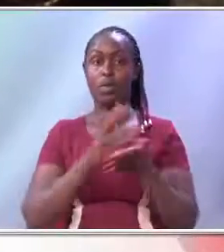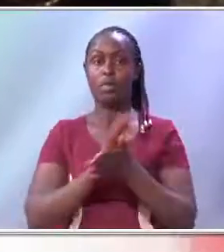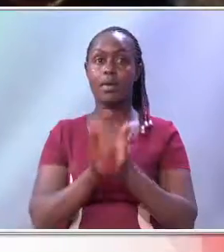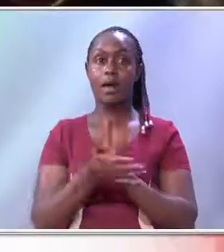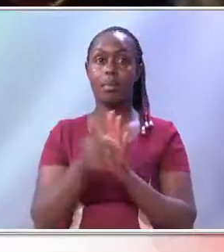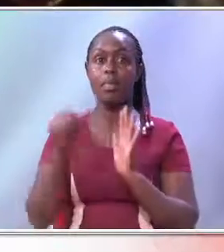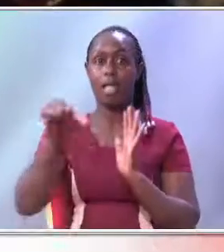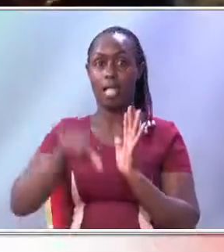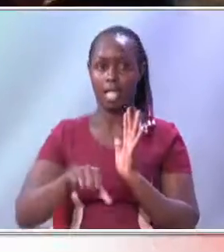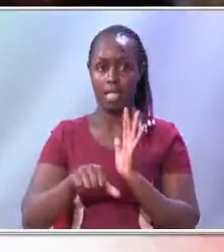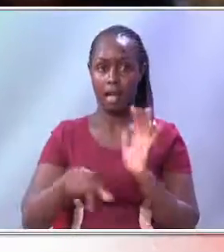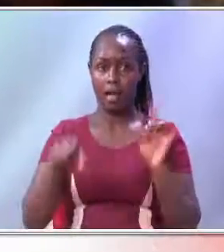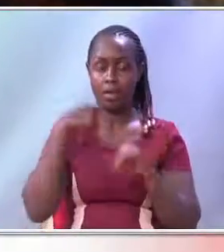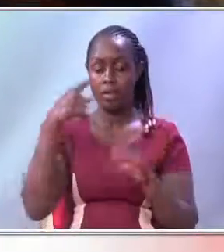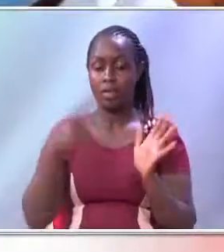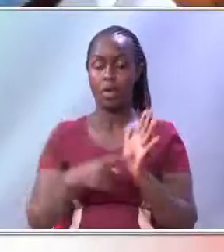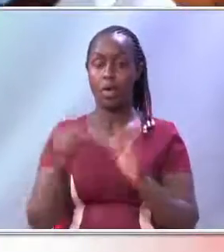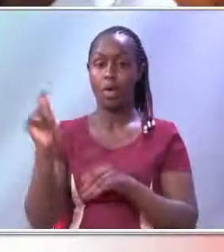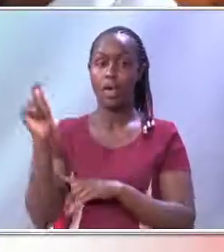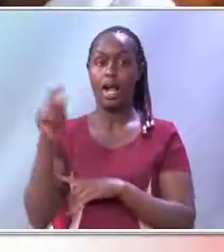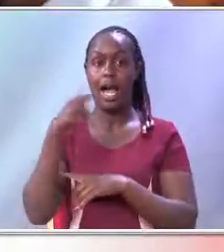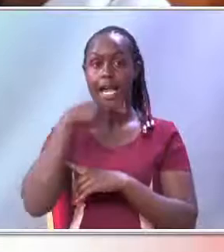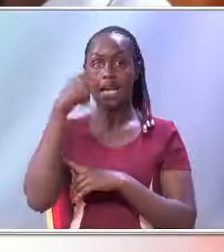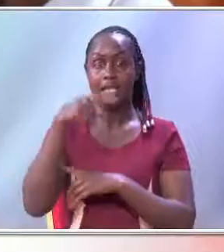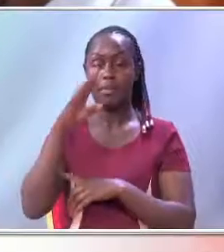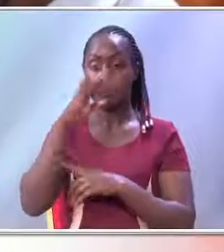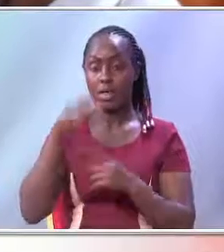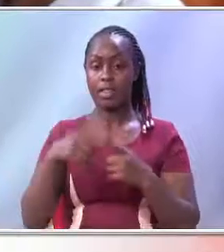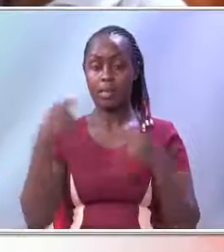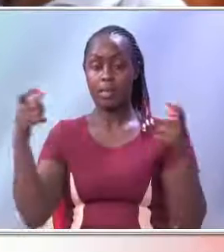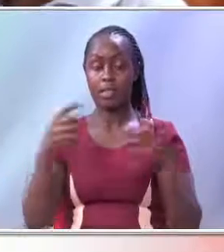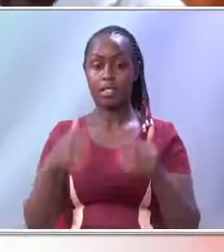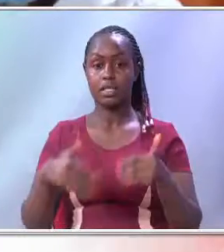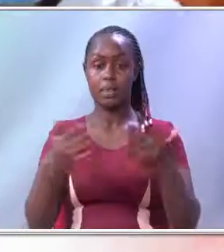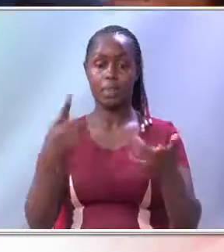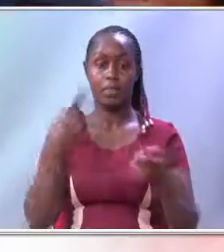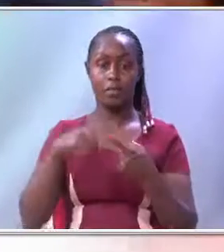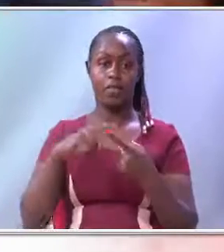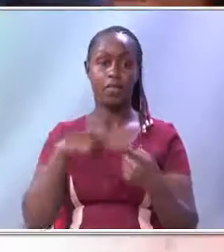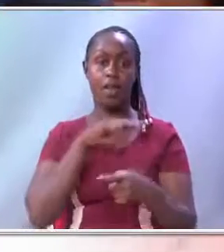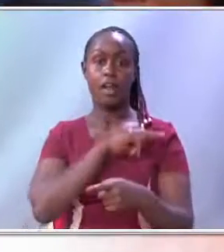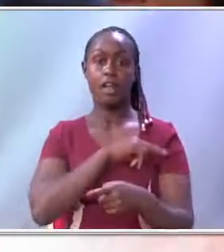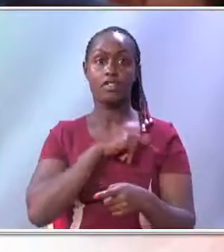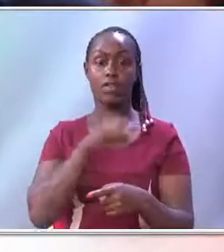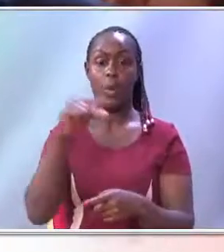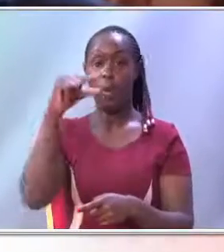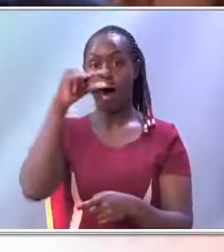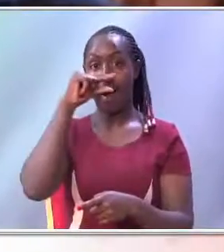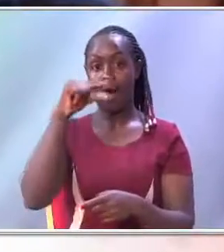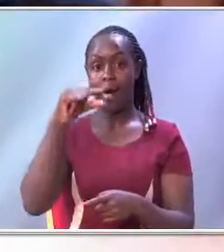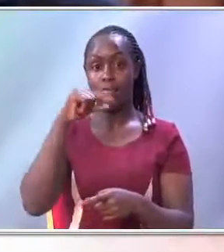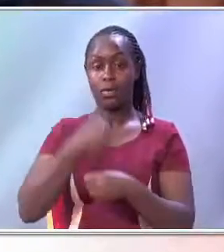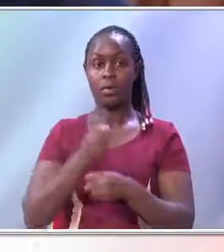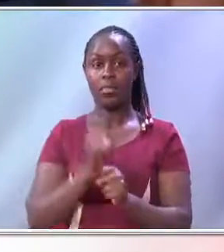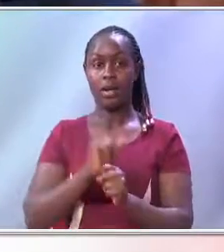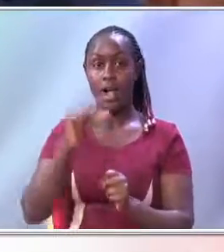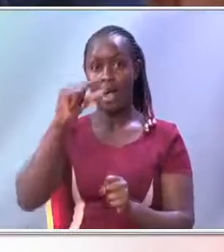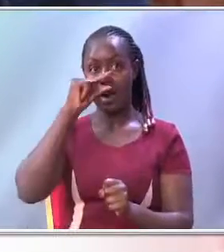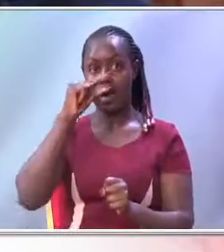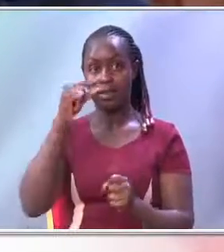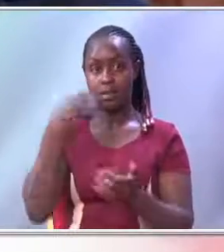added, saying that Russia, being the biggest supplier of natural gas, the war will now make gas